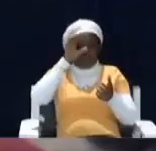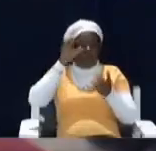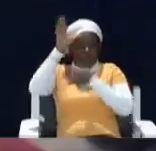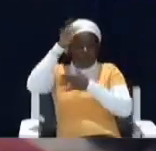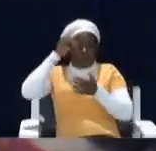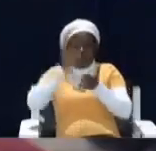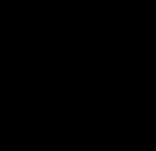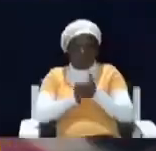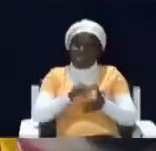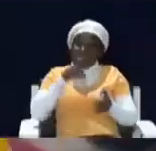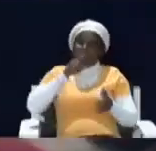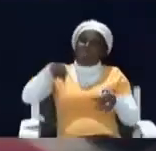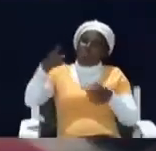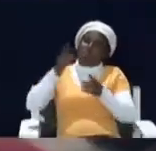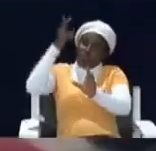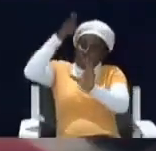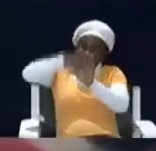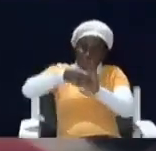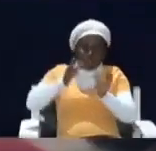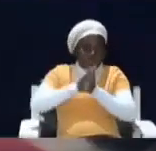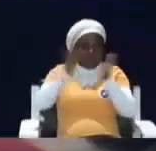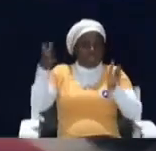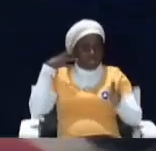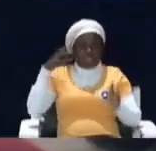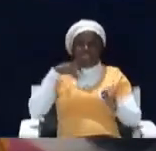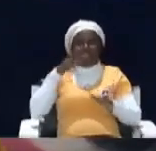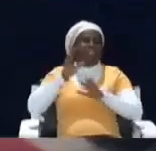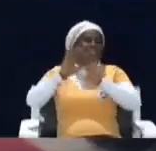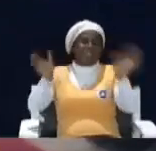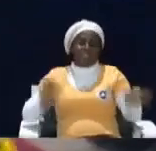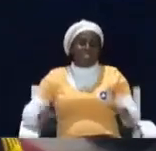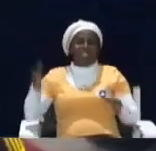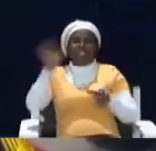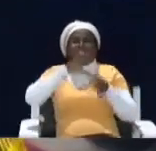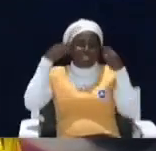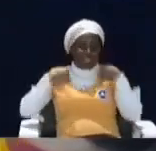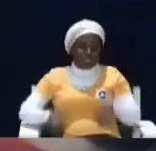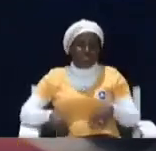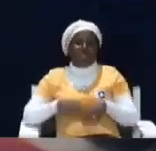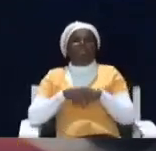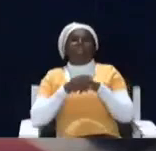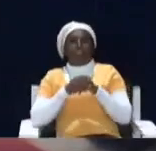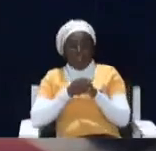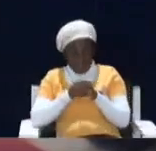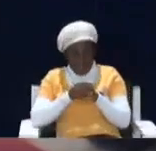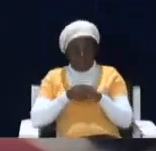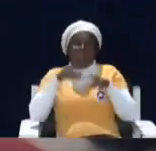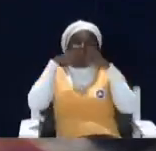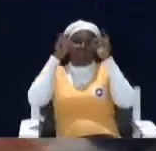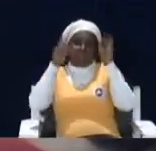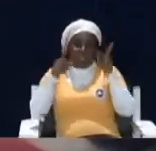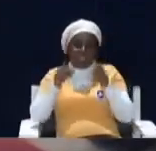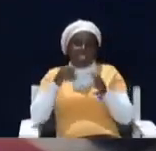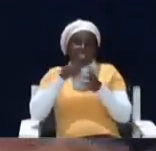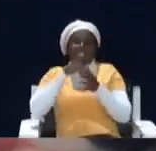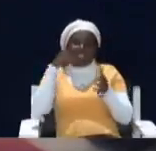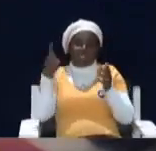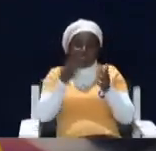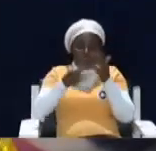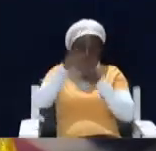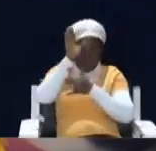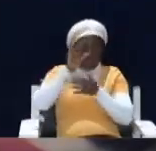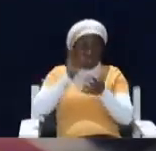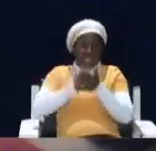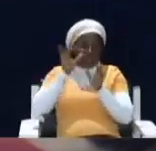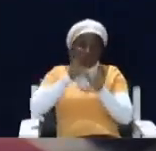And I told her, go and join the mass choir. She said, Mommy, their uniform. I said, okay. I said, it's only God that should be doing your